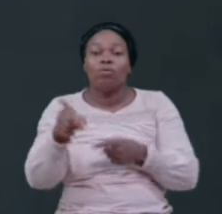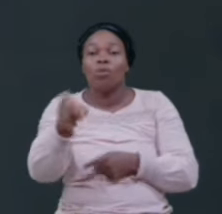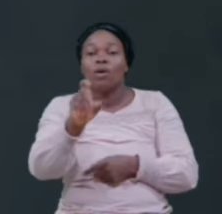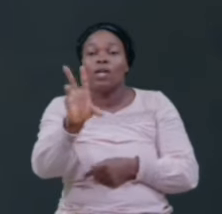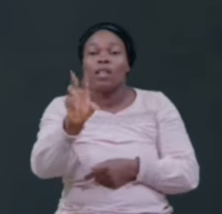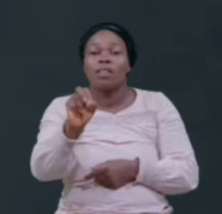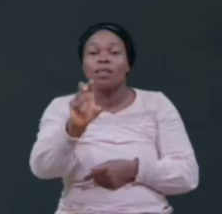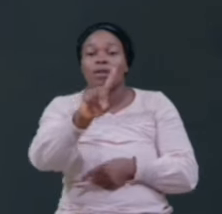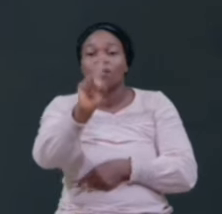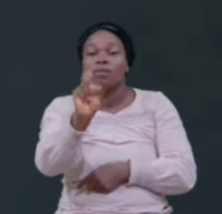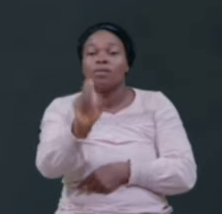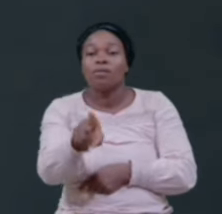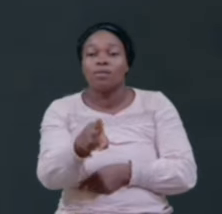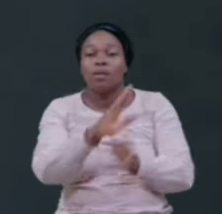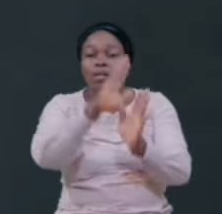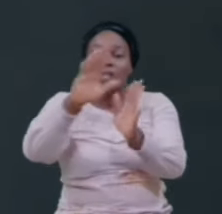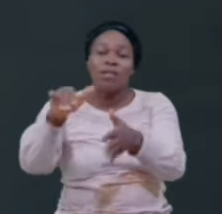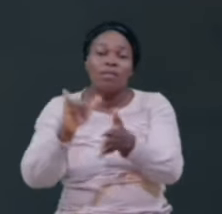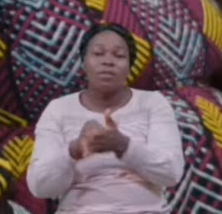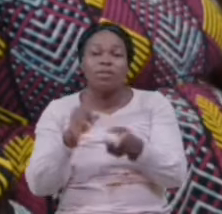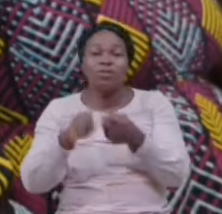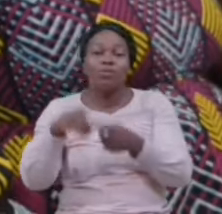God. Give me a good amen. Amen.